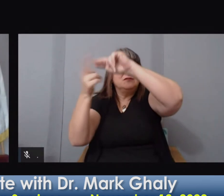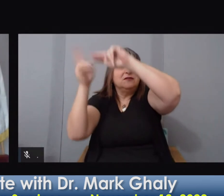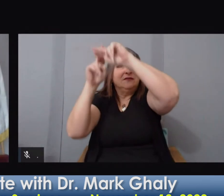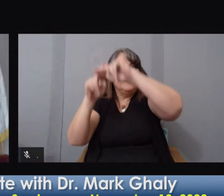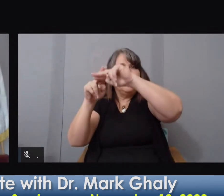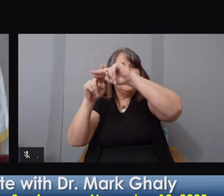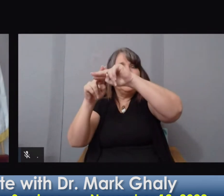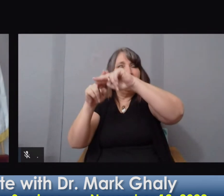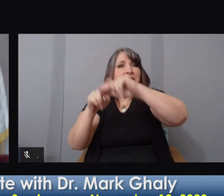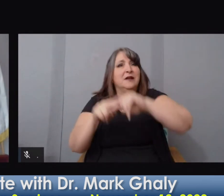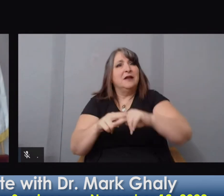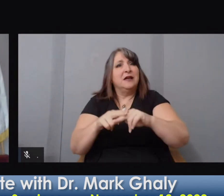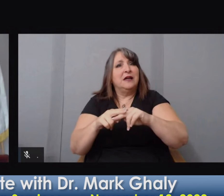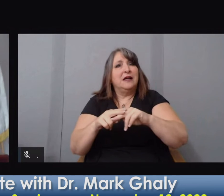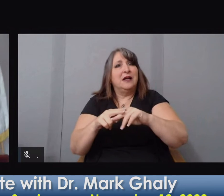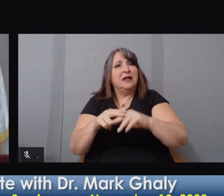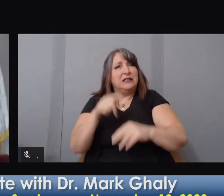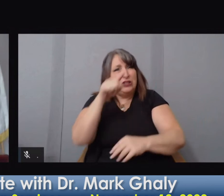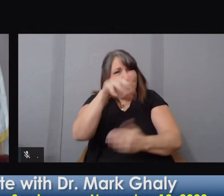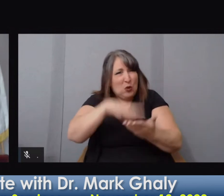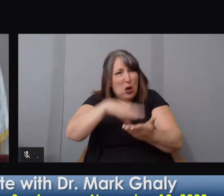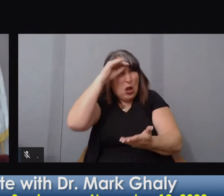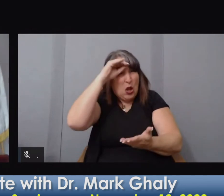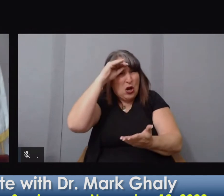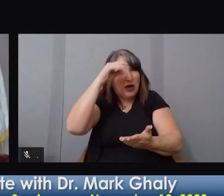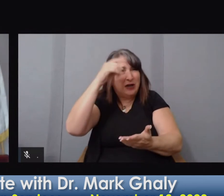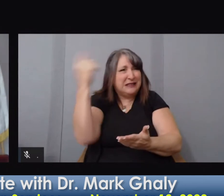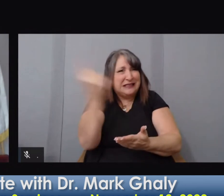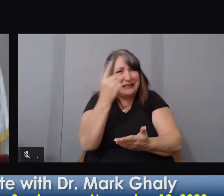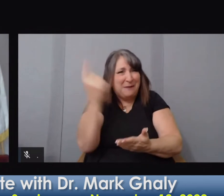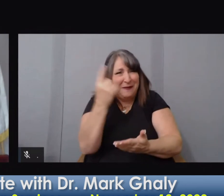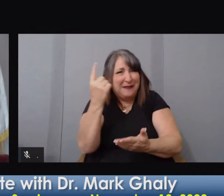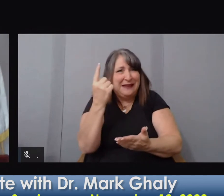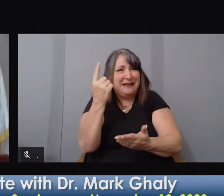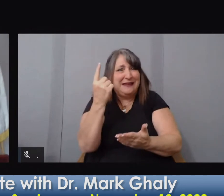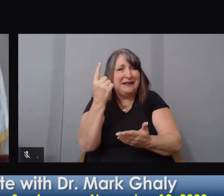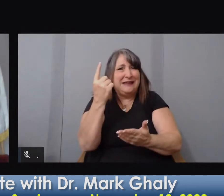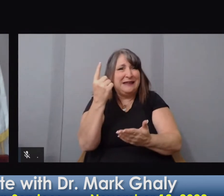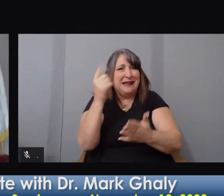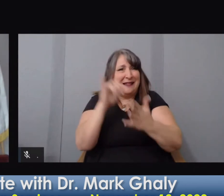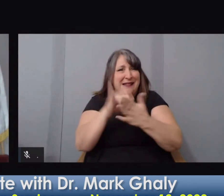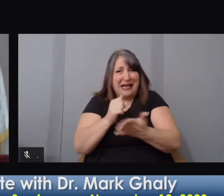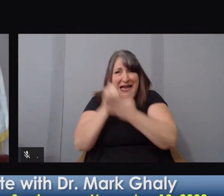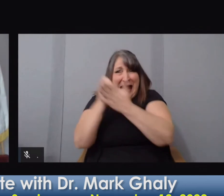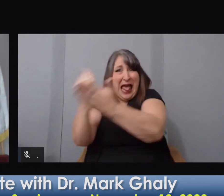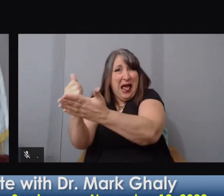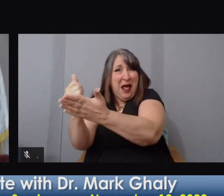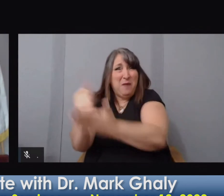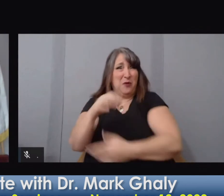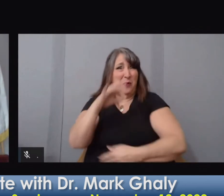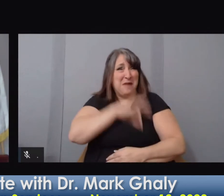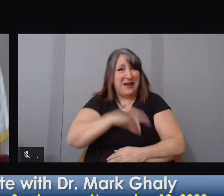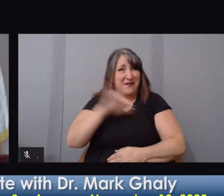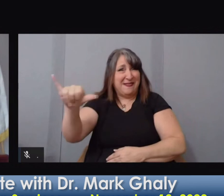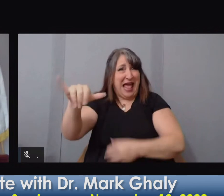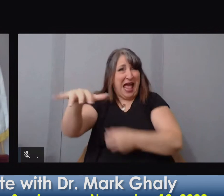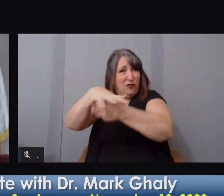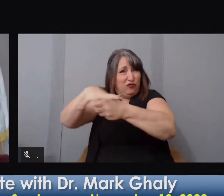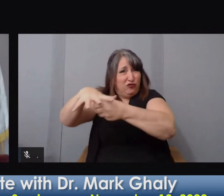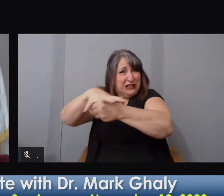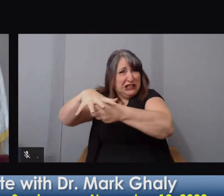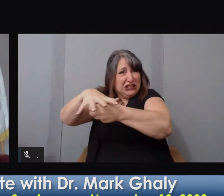were things that you learned from that intervention as a state that could be helpful, particular to that region in helping